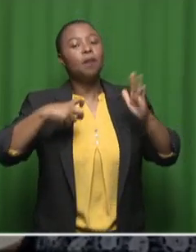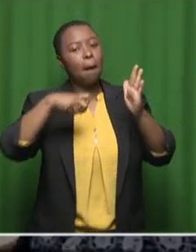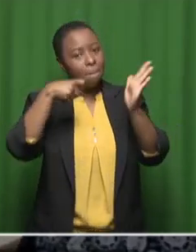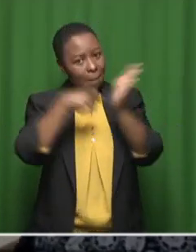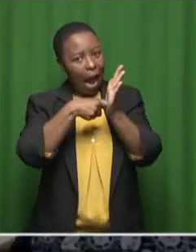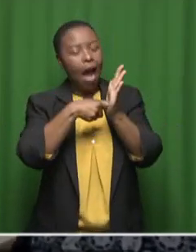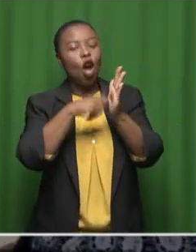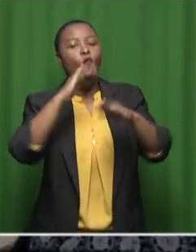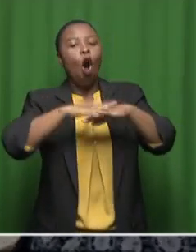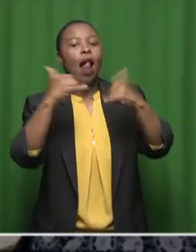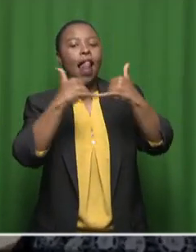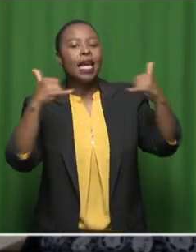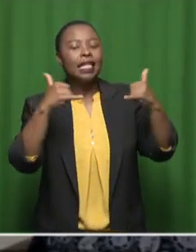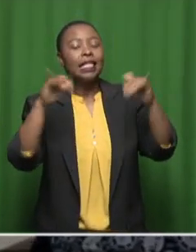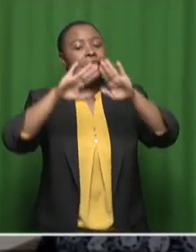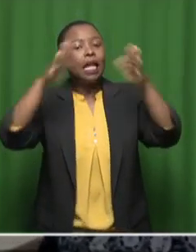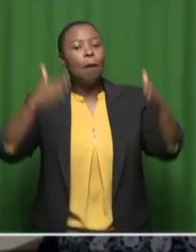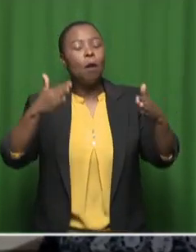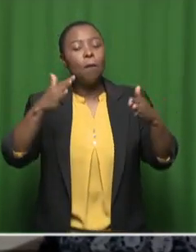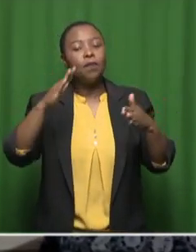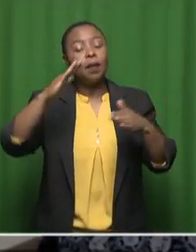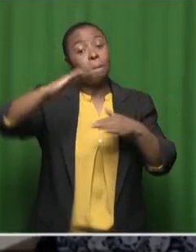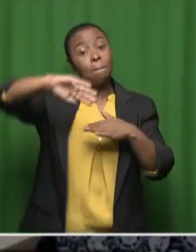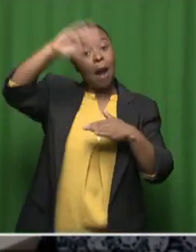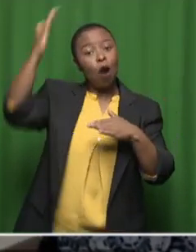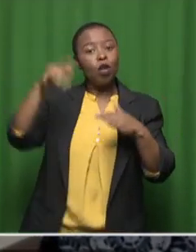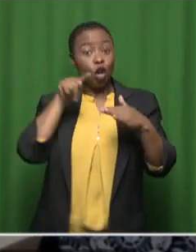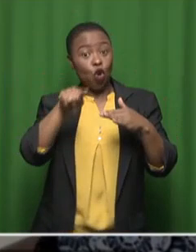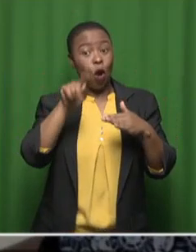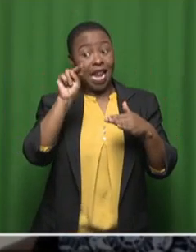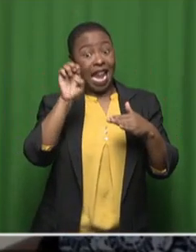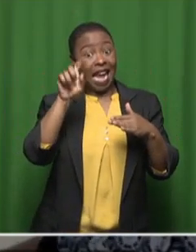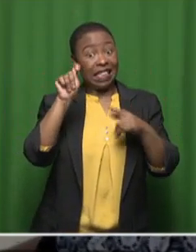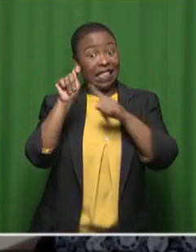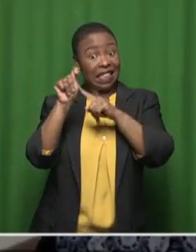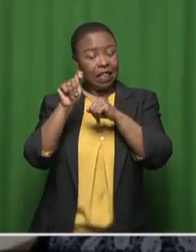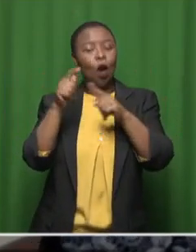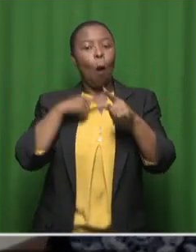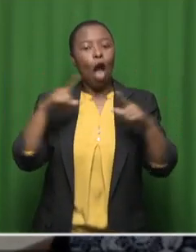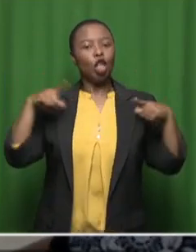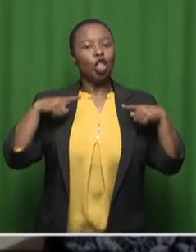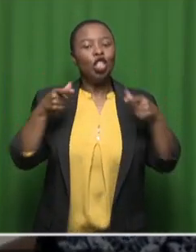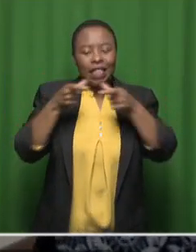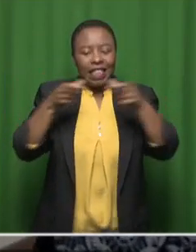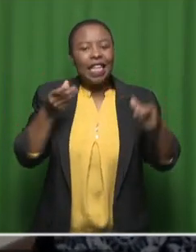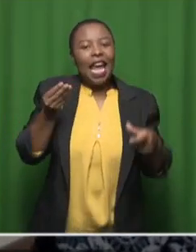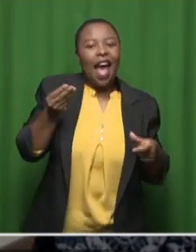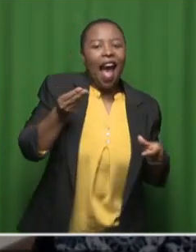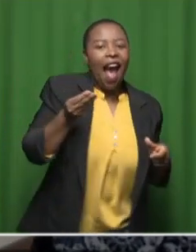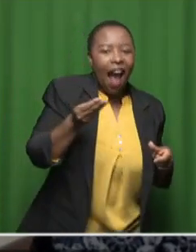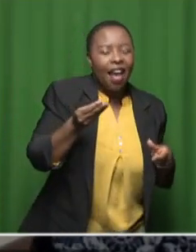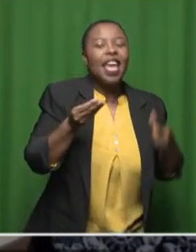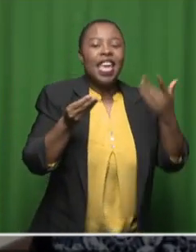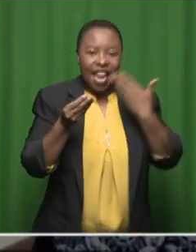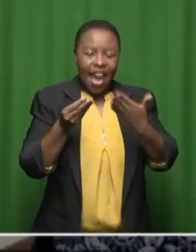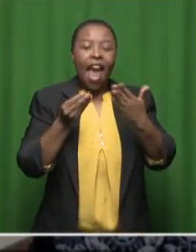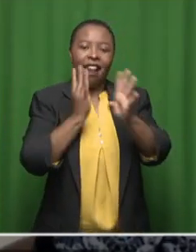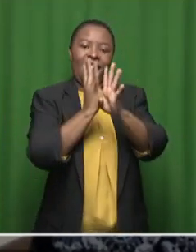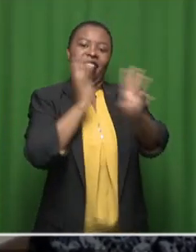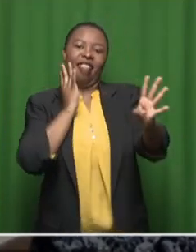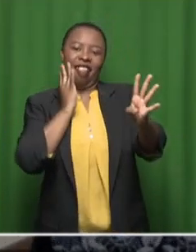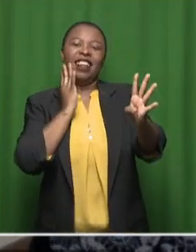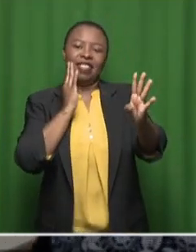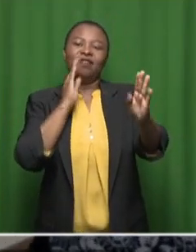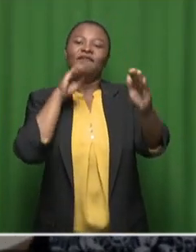at tablemountain.net. That way they arrive with their ticket in hand and then get access to the queue to the cable